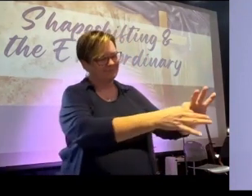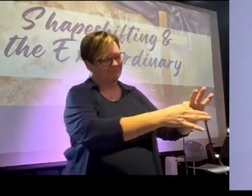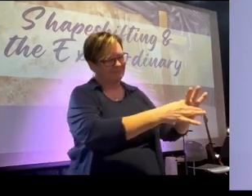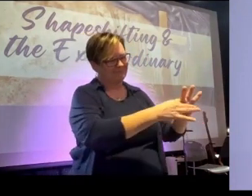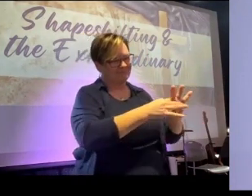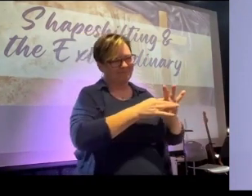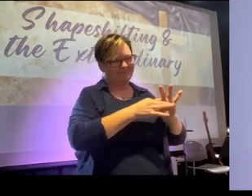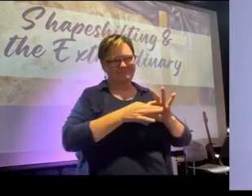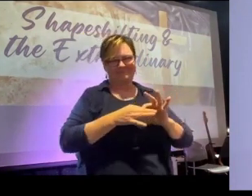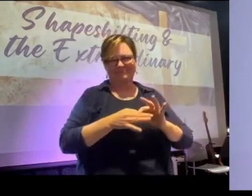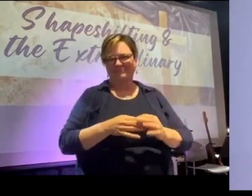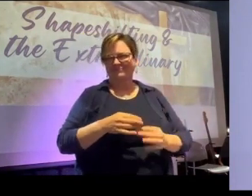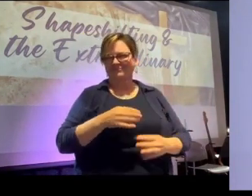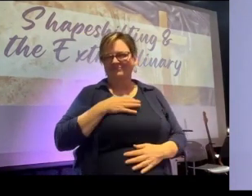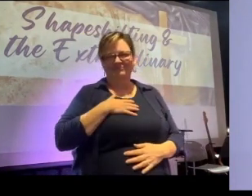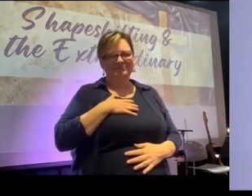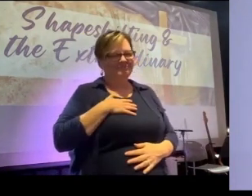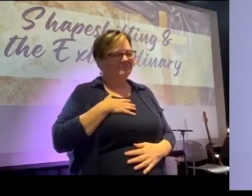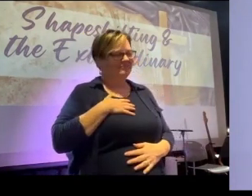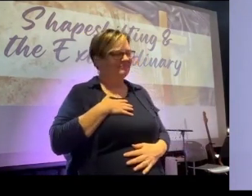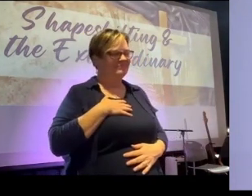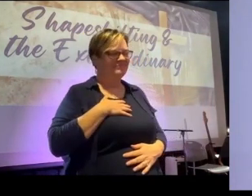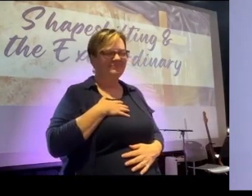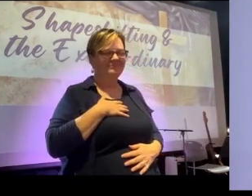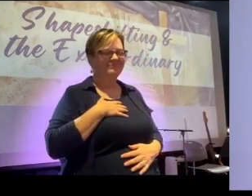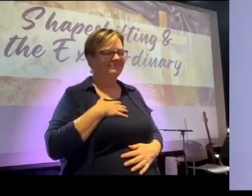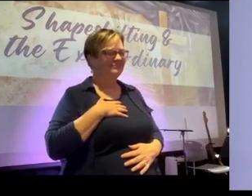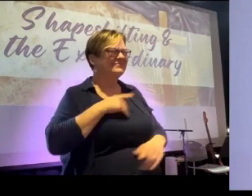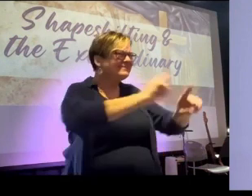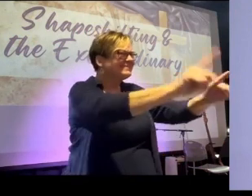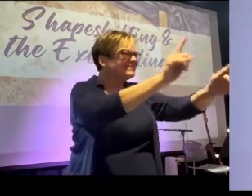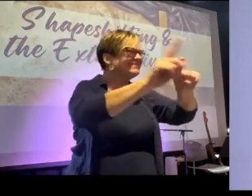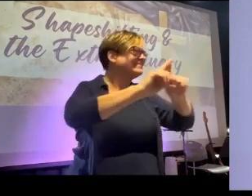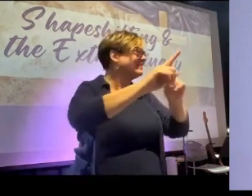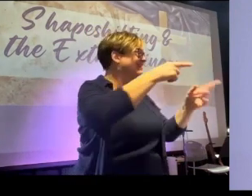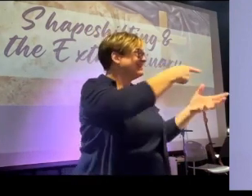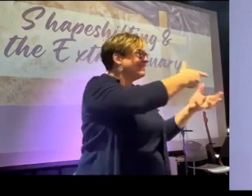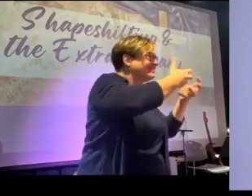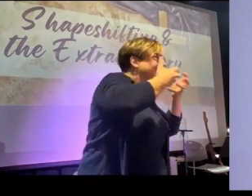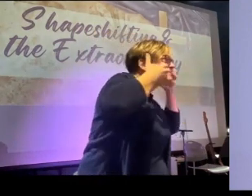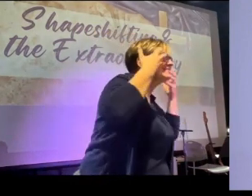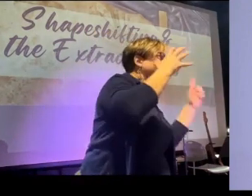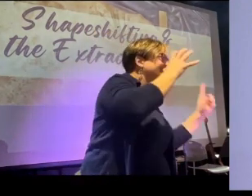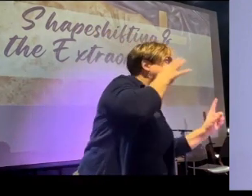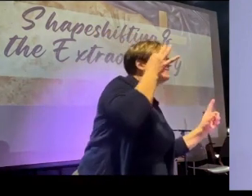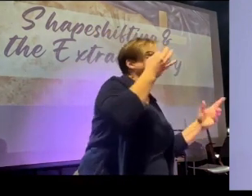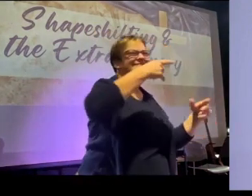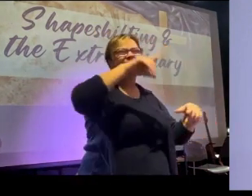All possibility of expression, of creation is available to you.